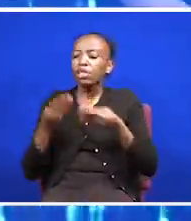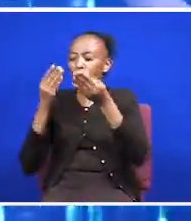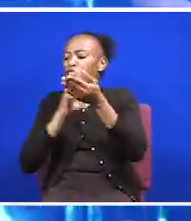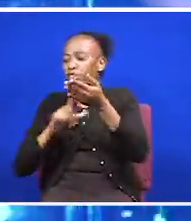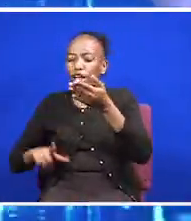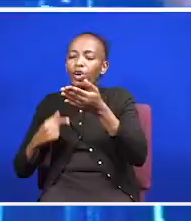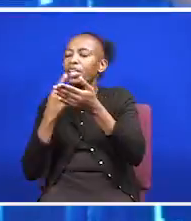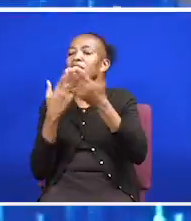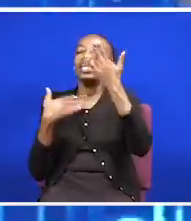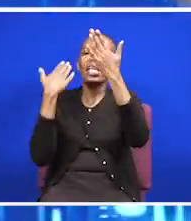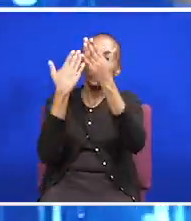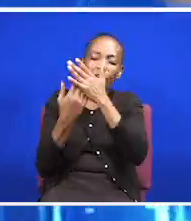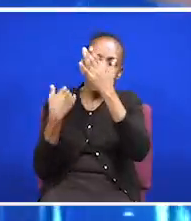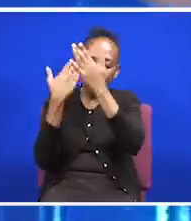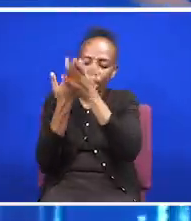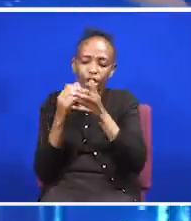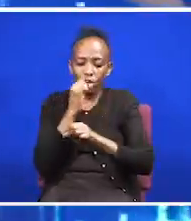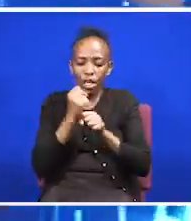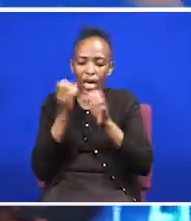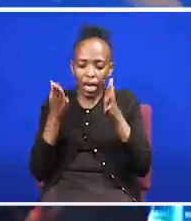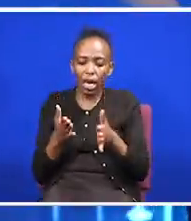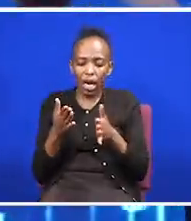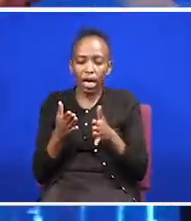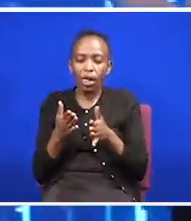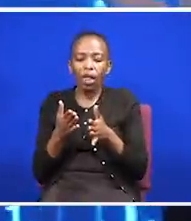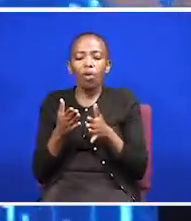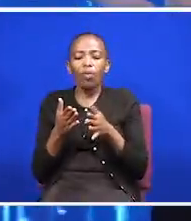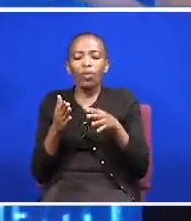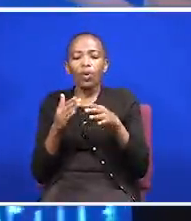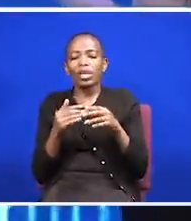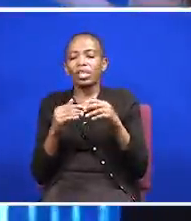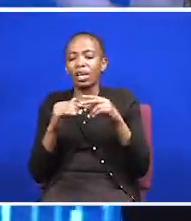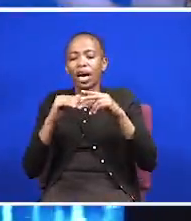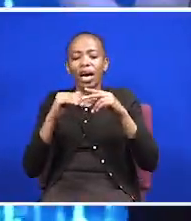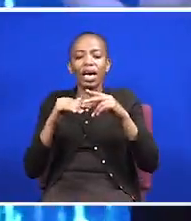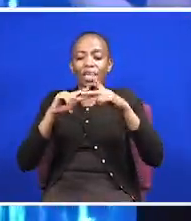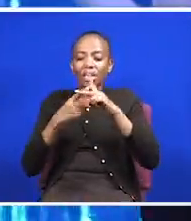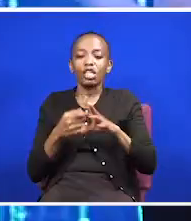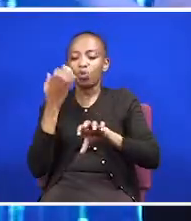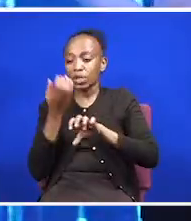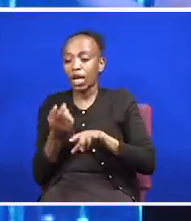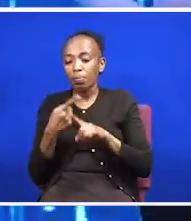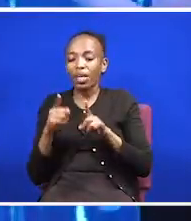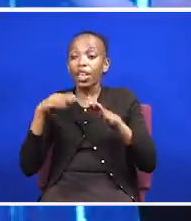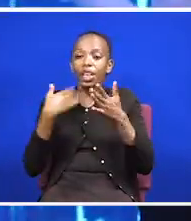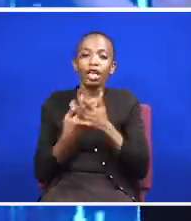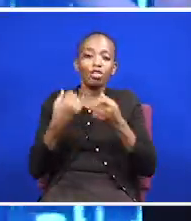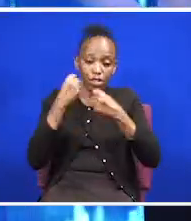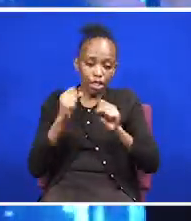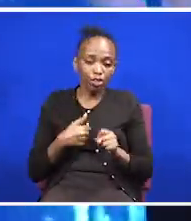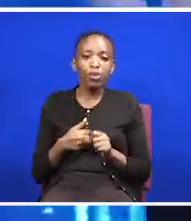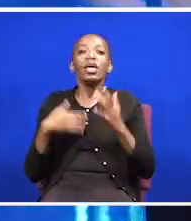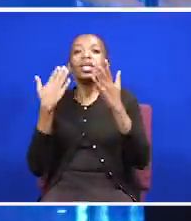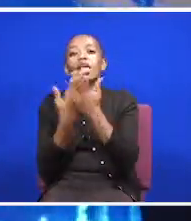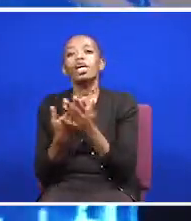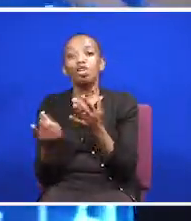the Lord, thank you. Thank you. This year was going to spell doom at the beginning, but thank you for coming to my rescue. Thank